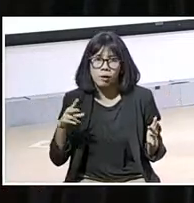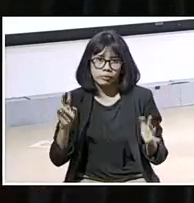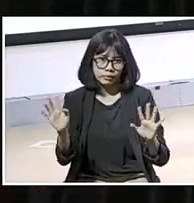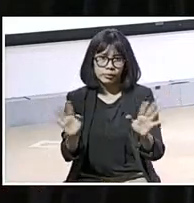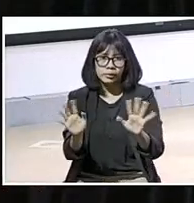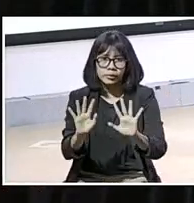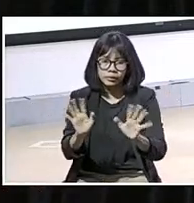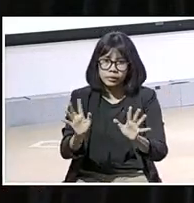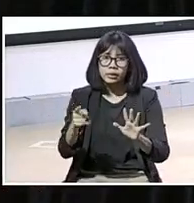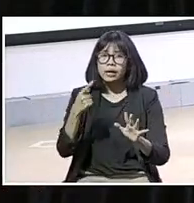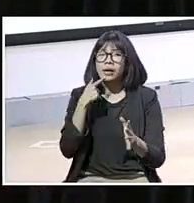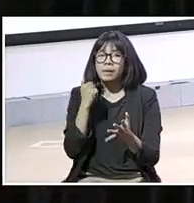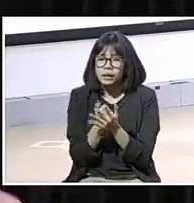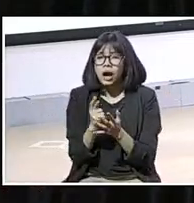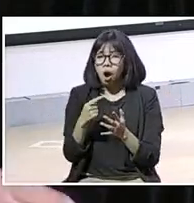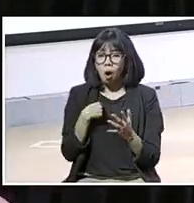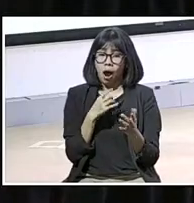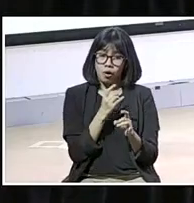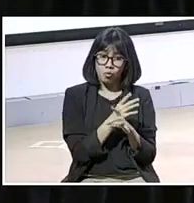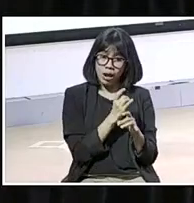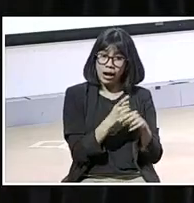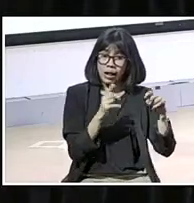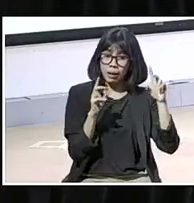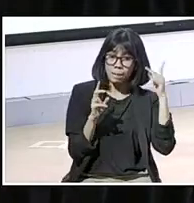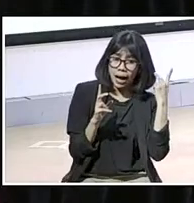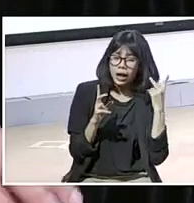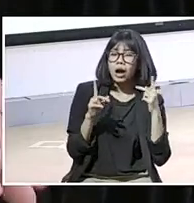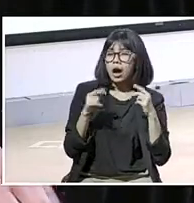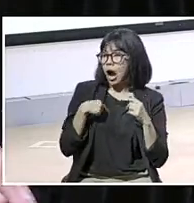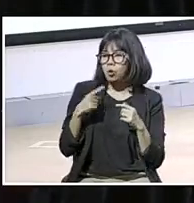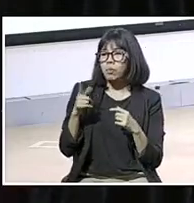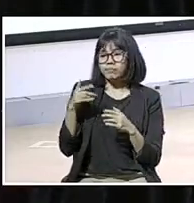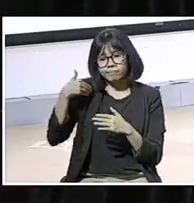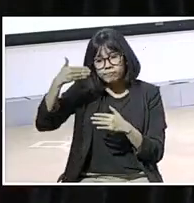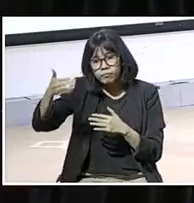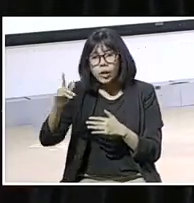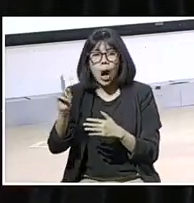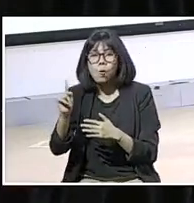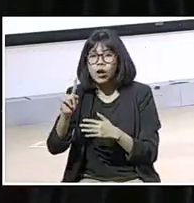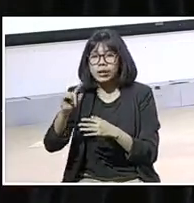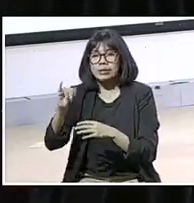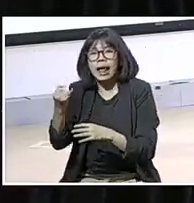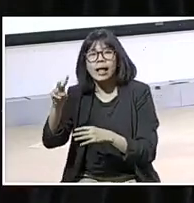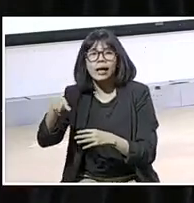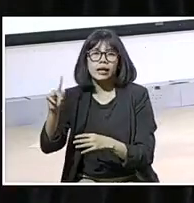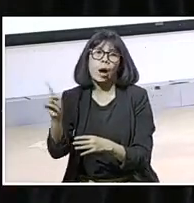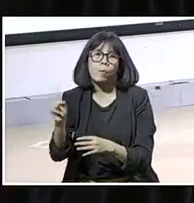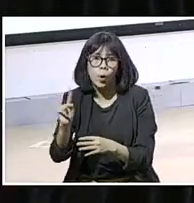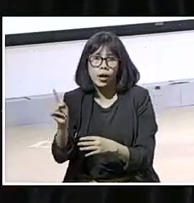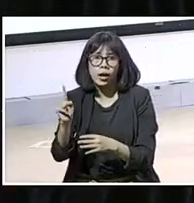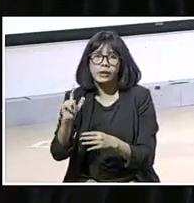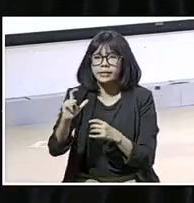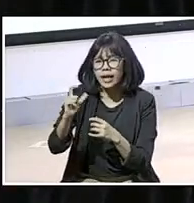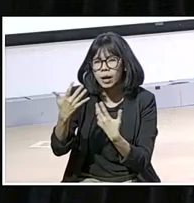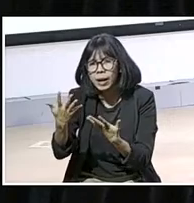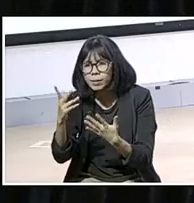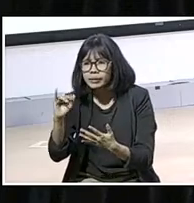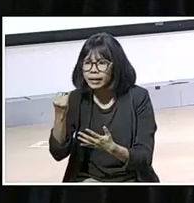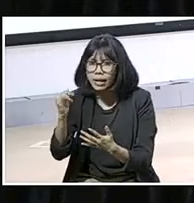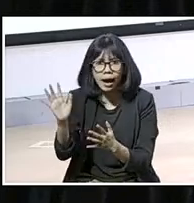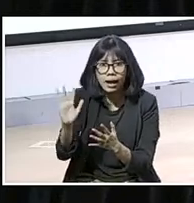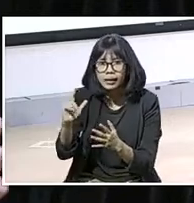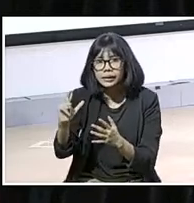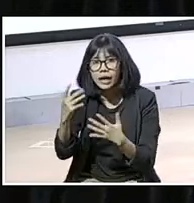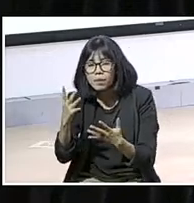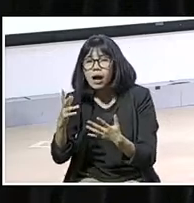I'm just not going to do that again. I'm not going to make that same mistake. And that's going to bring me closer to what I want to achieve. Because if you all look at things